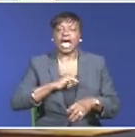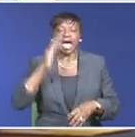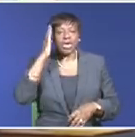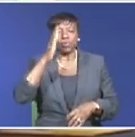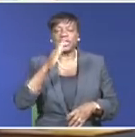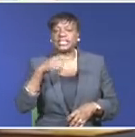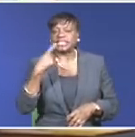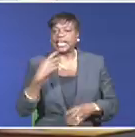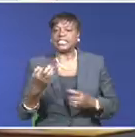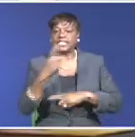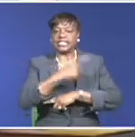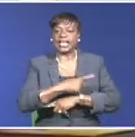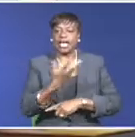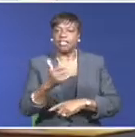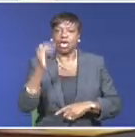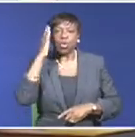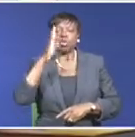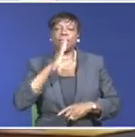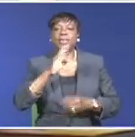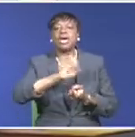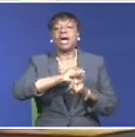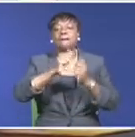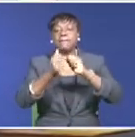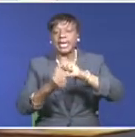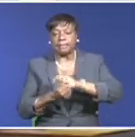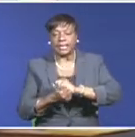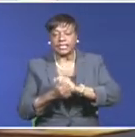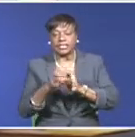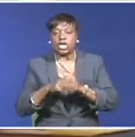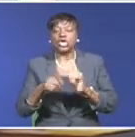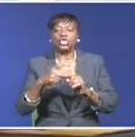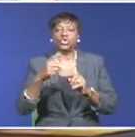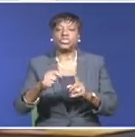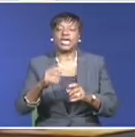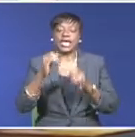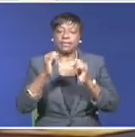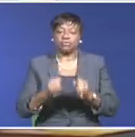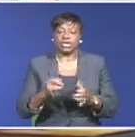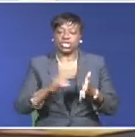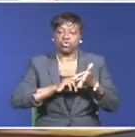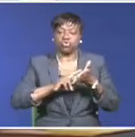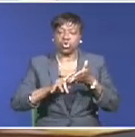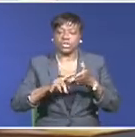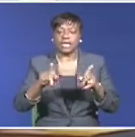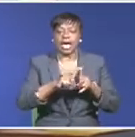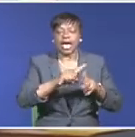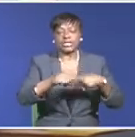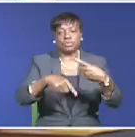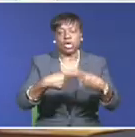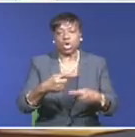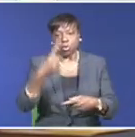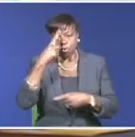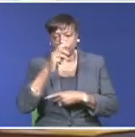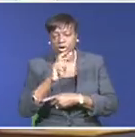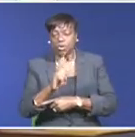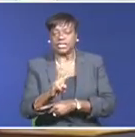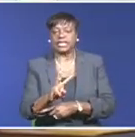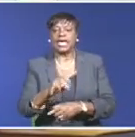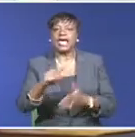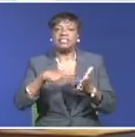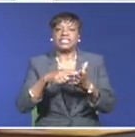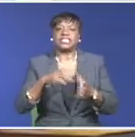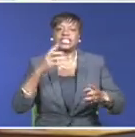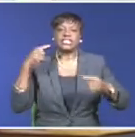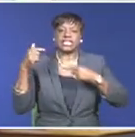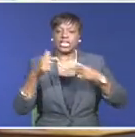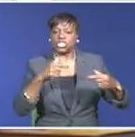will be amendments to the immigration rules as we go forward. This was a discussion I've mentioned here in the floor of the